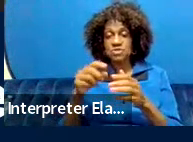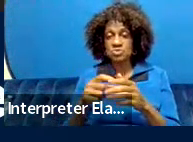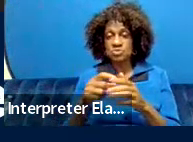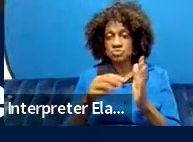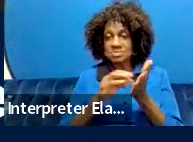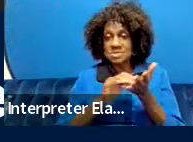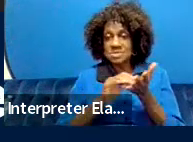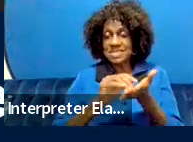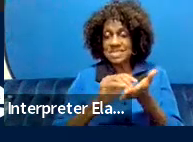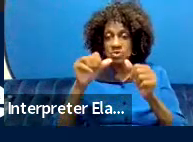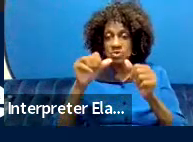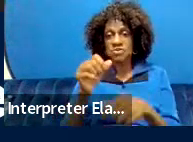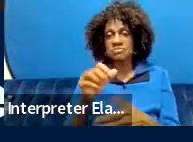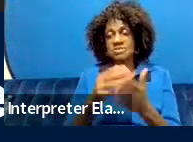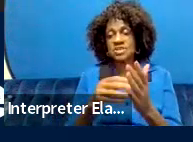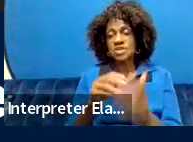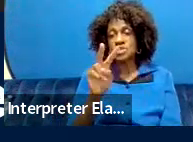section